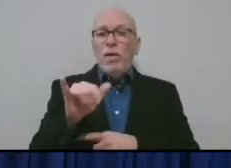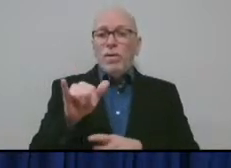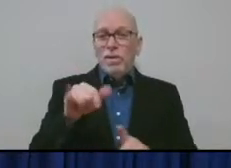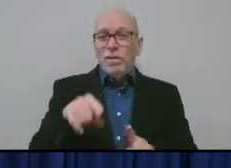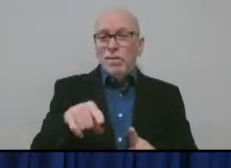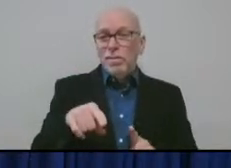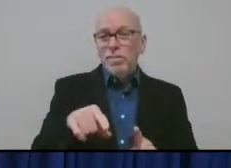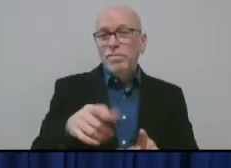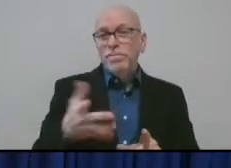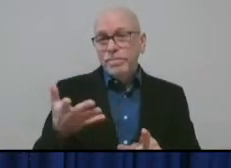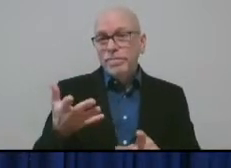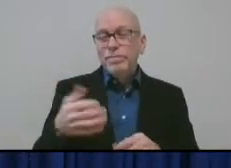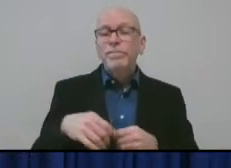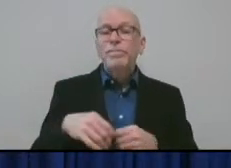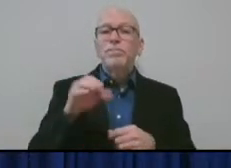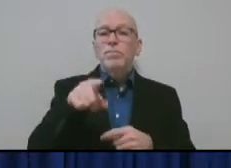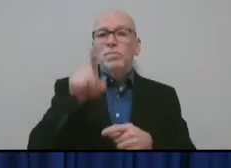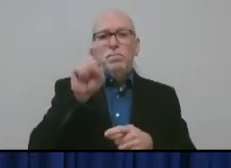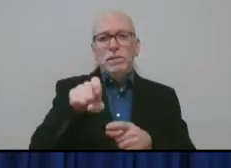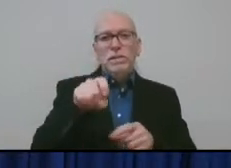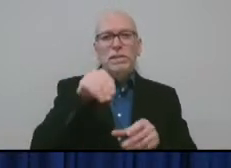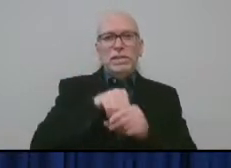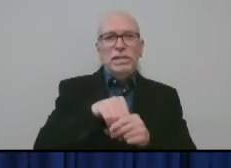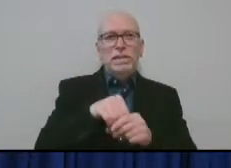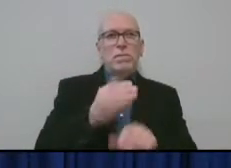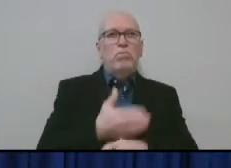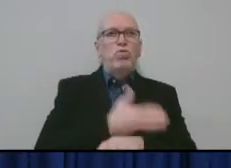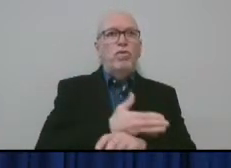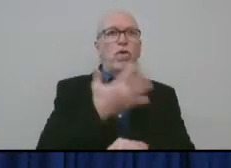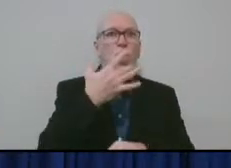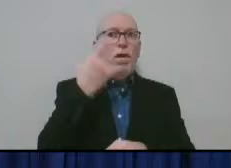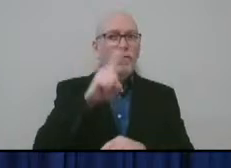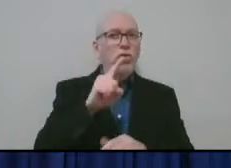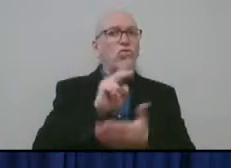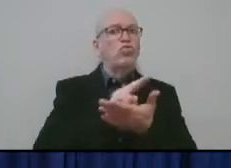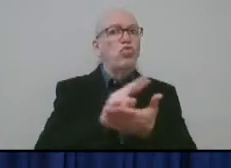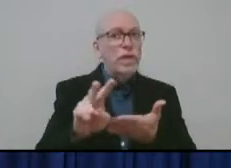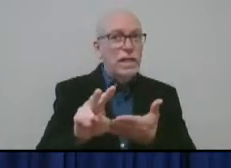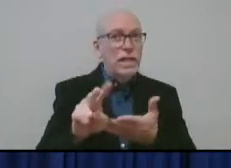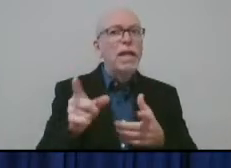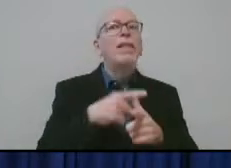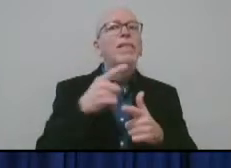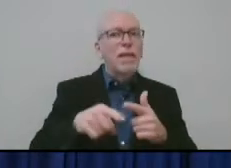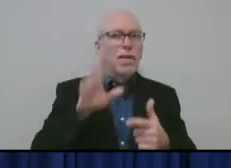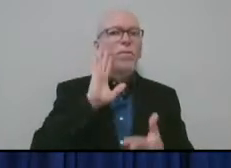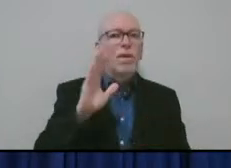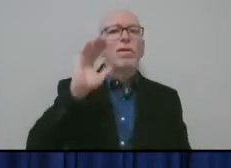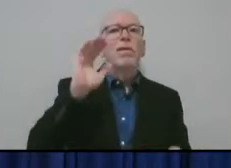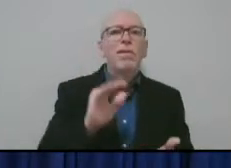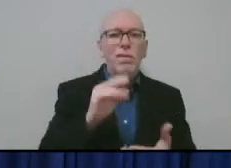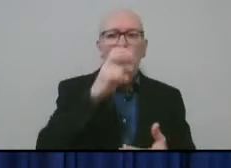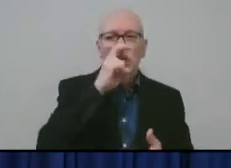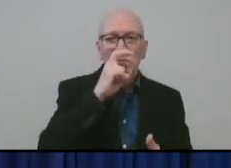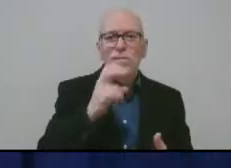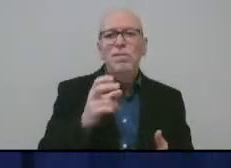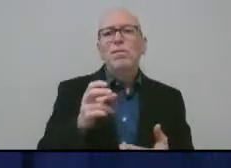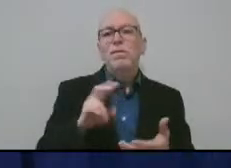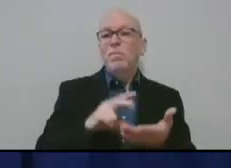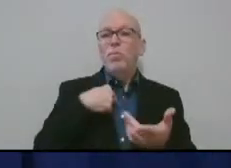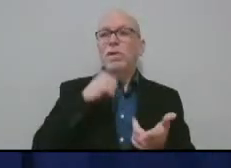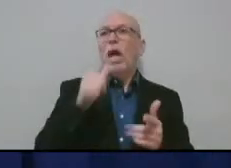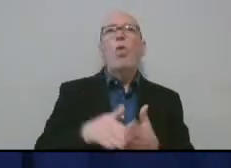right? And you have to be in that improved color for at least 2 weeks before we change. So it's not like we opened it up